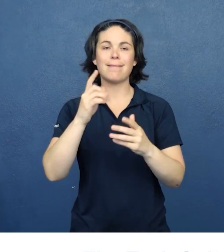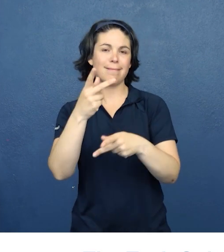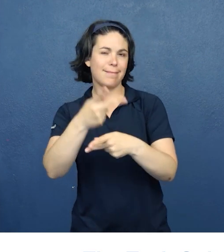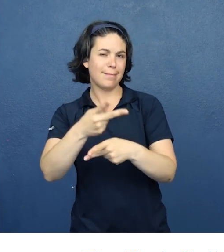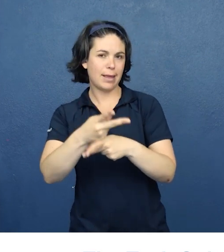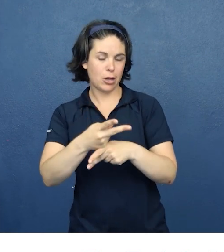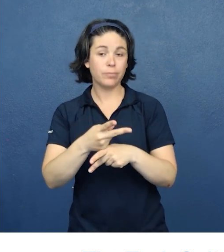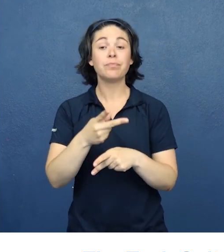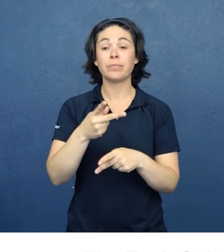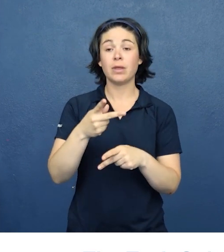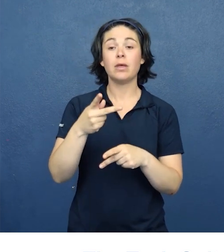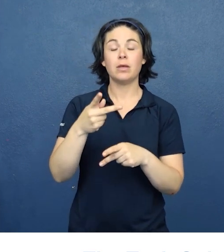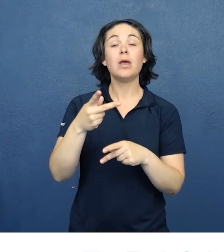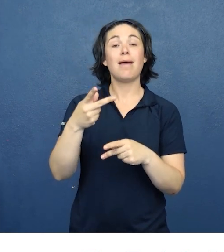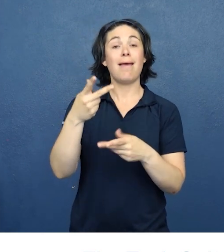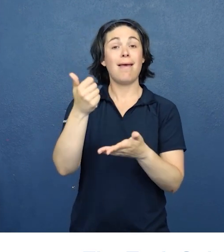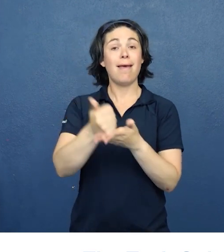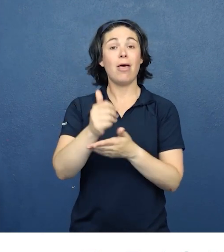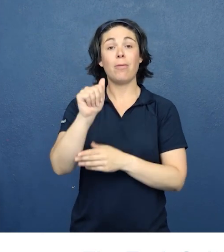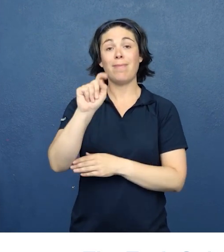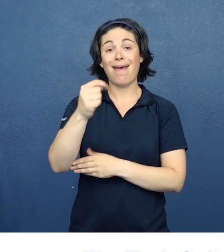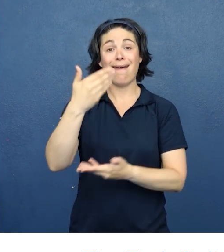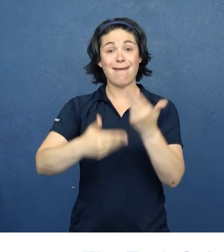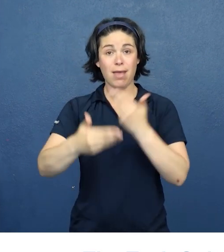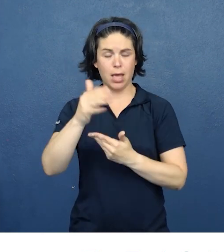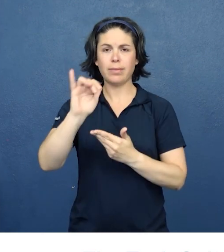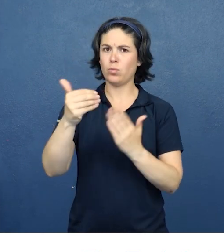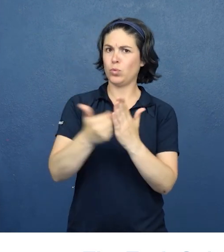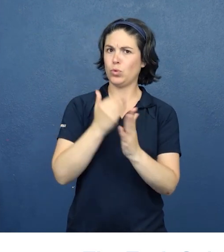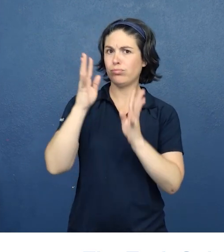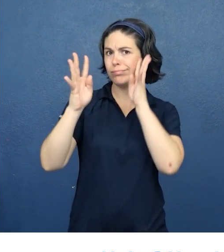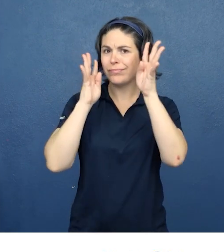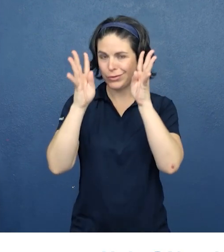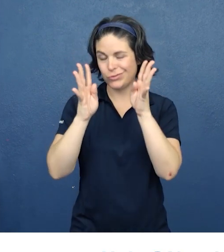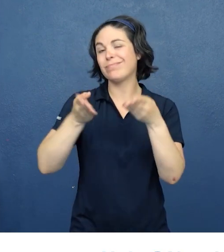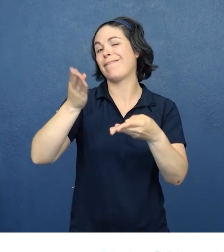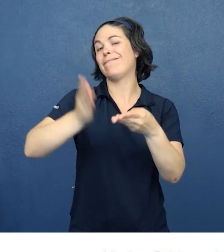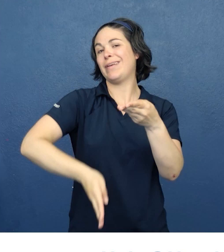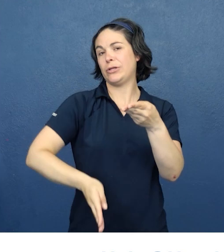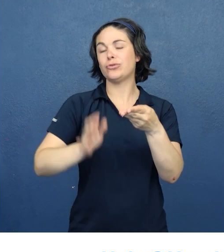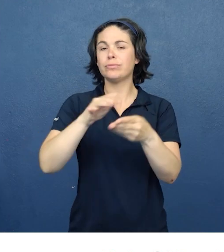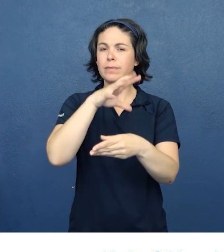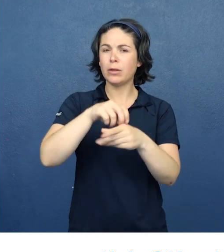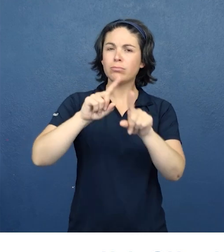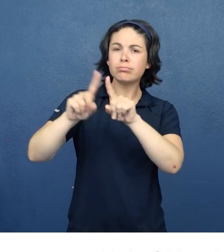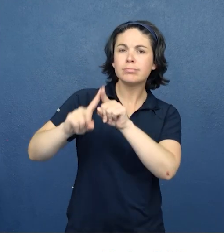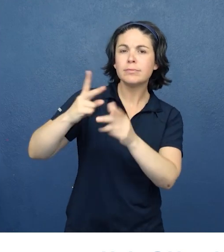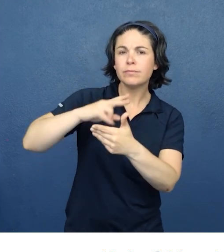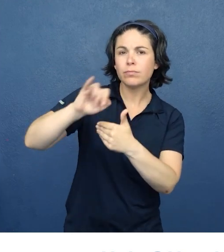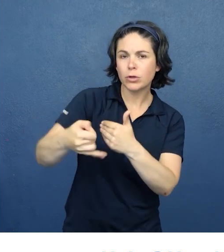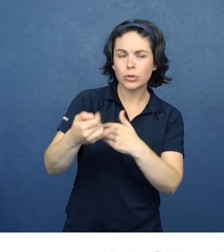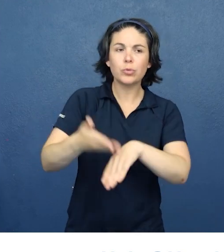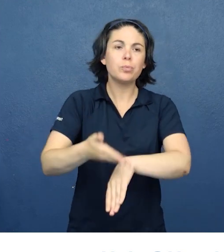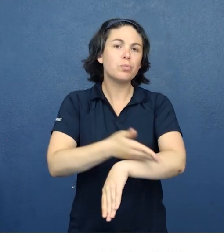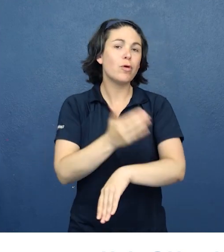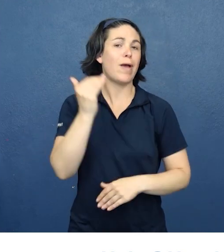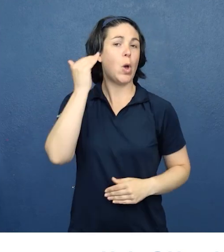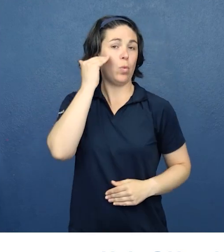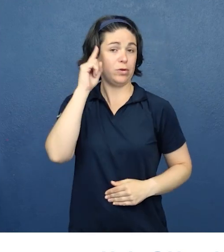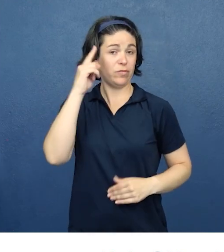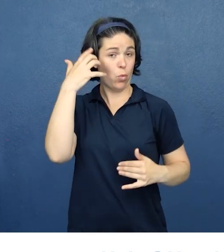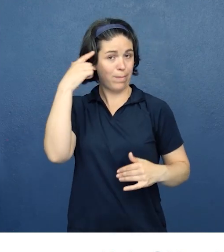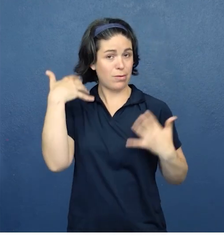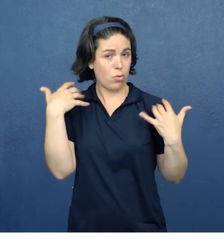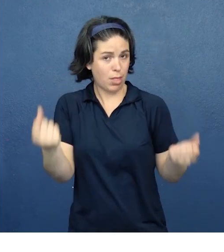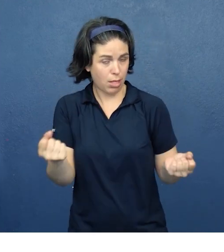Suite Innovations project, known as Help at Hand, has come to an end. Help at Hand included several projects designed to increase awareness of mental health